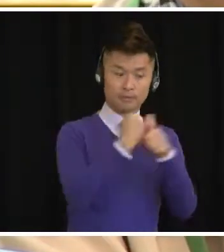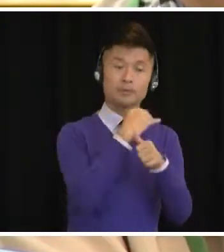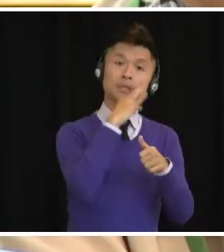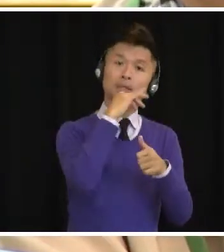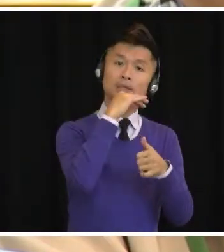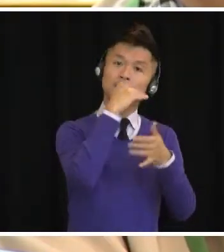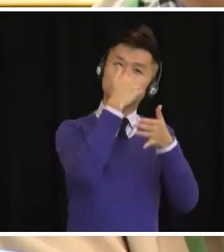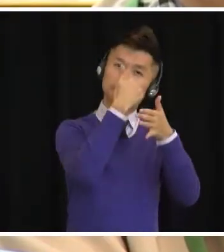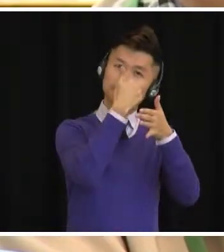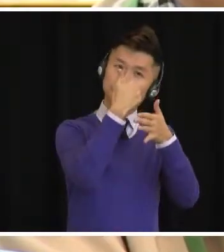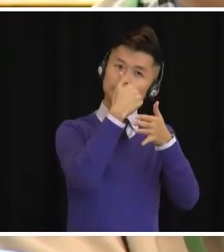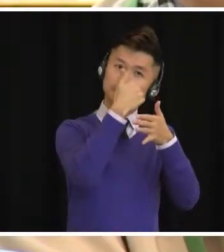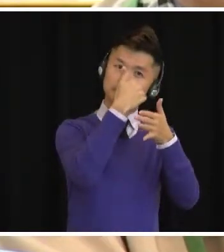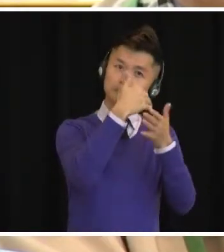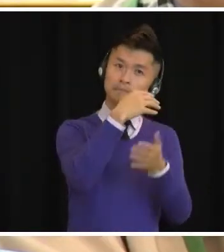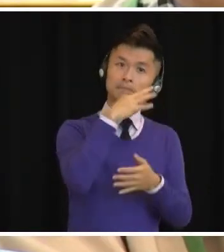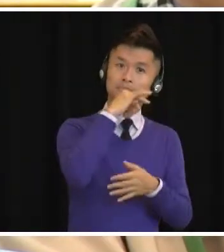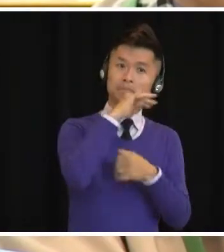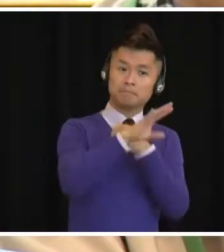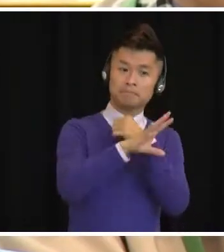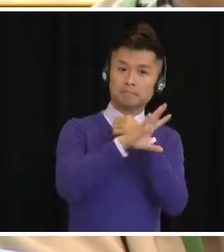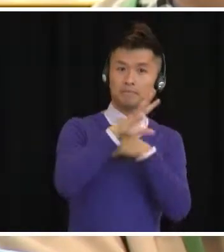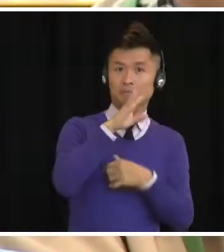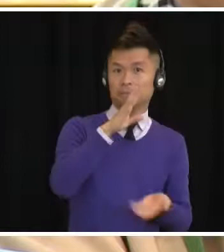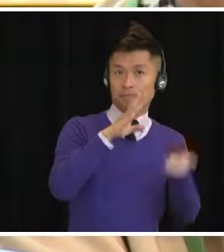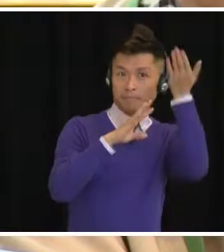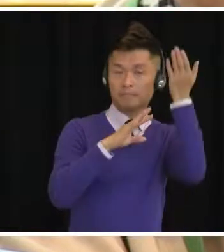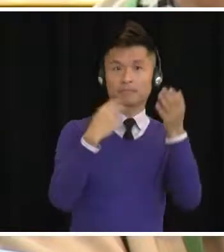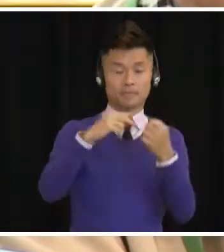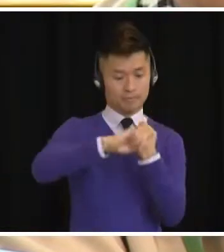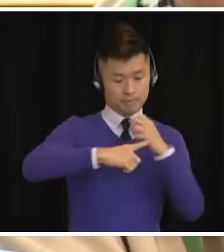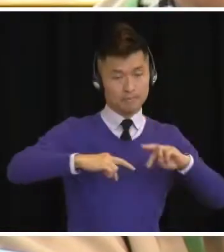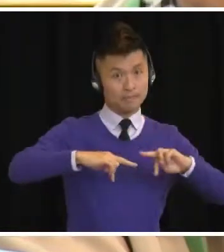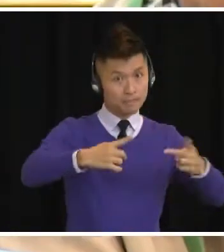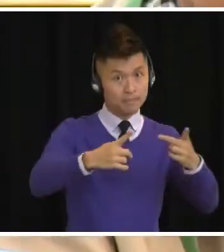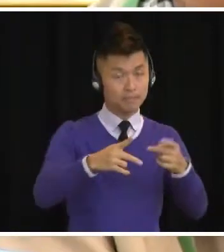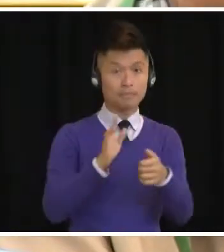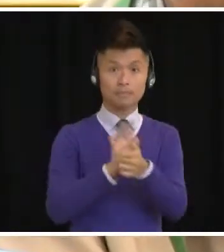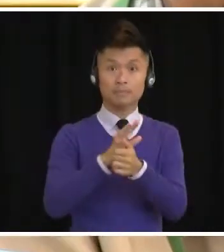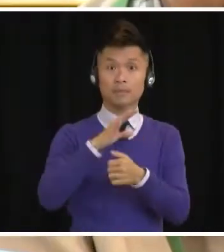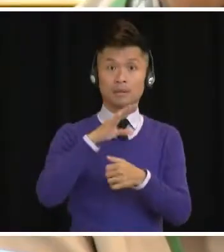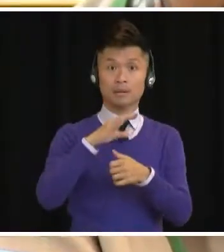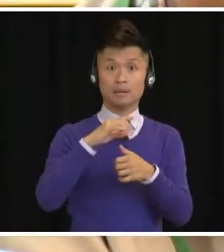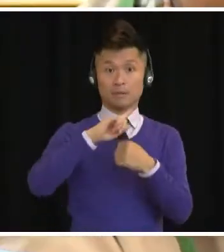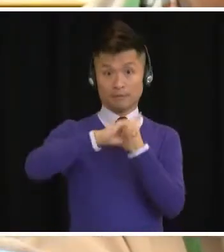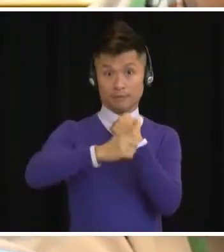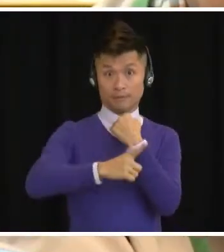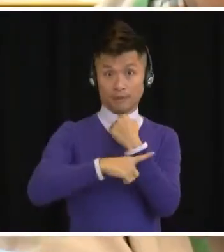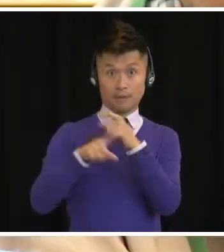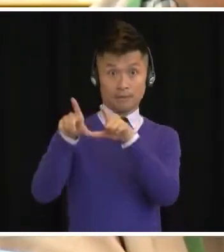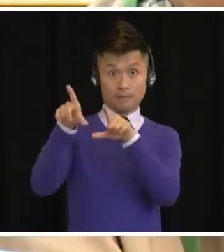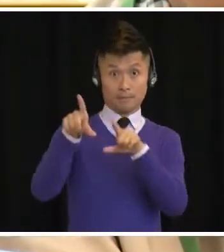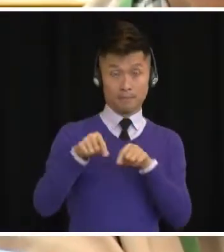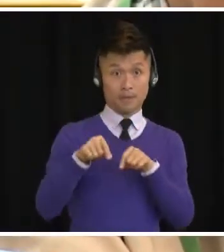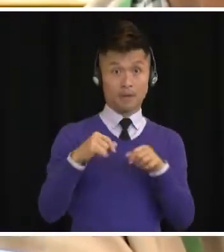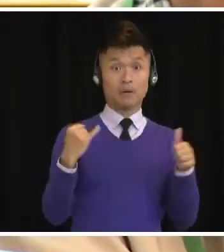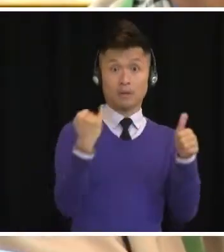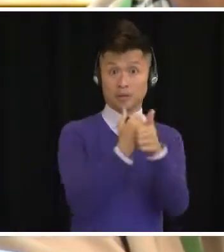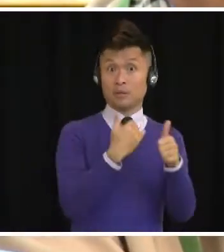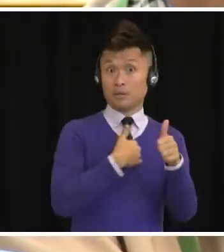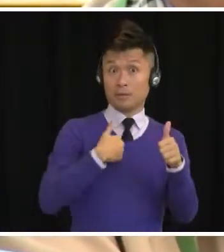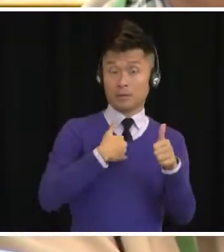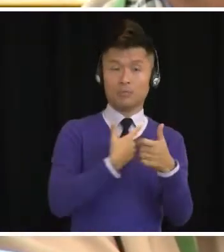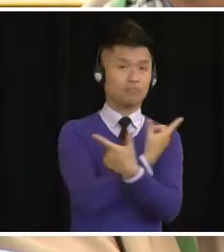CEDAW committee, that is to adjust the age of